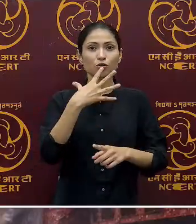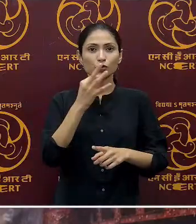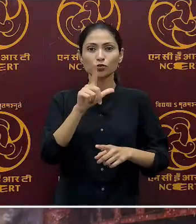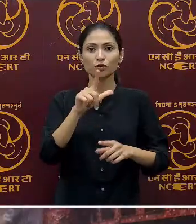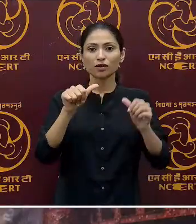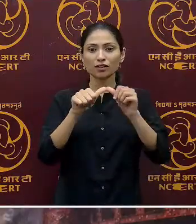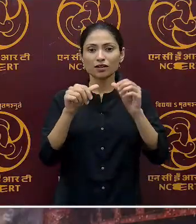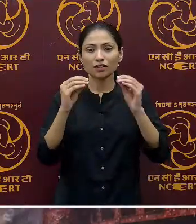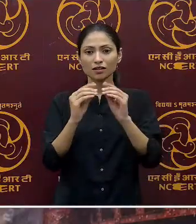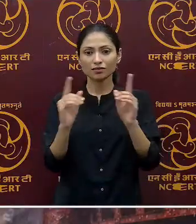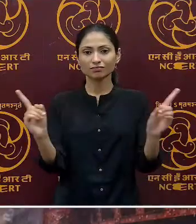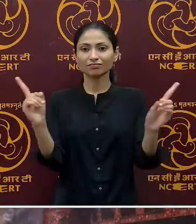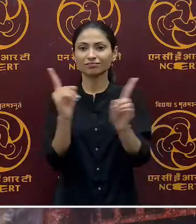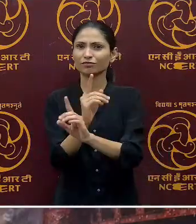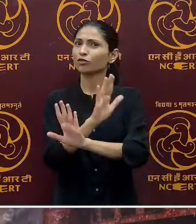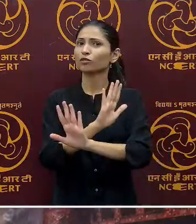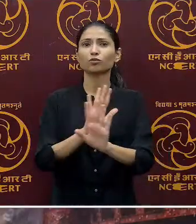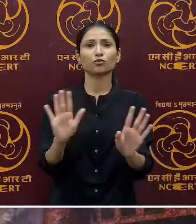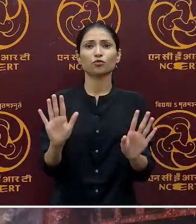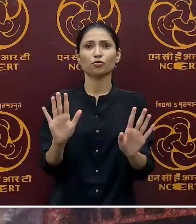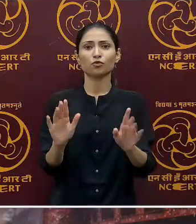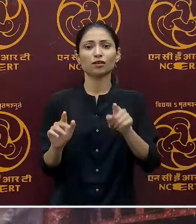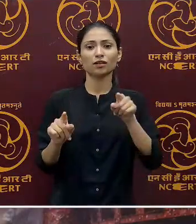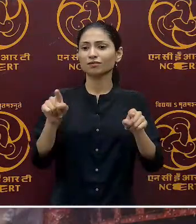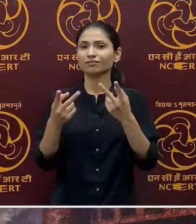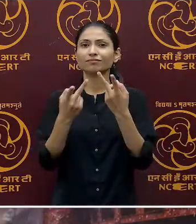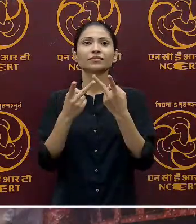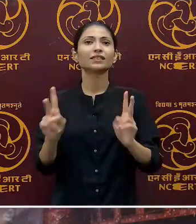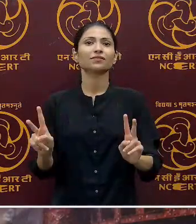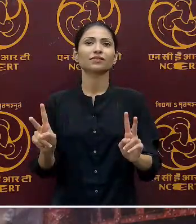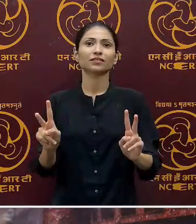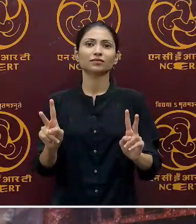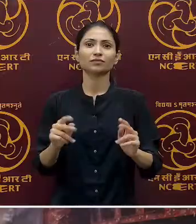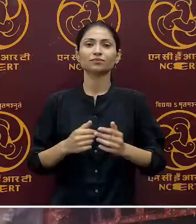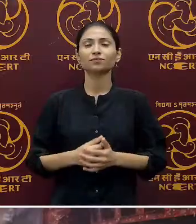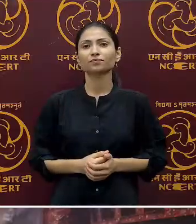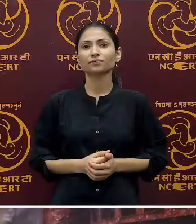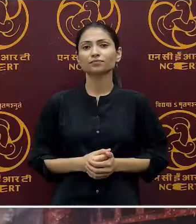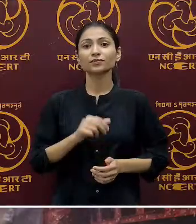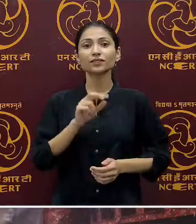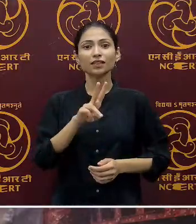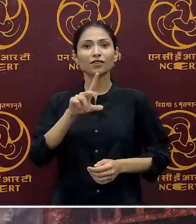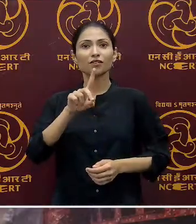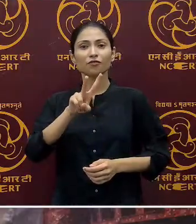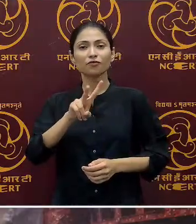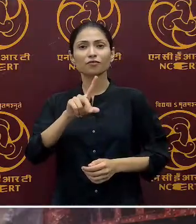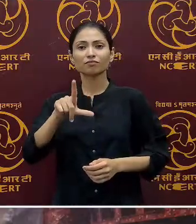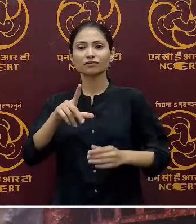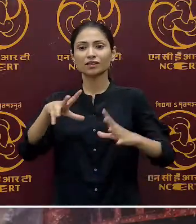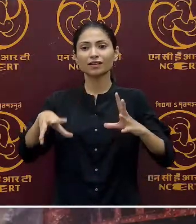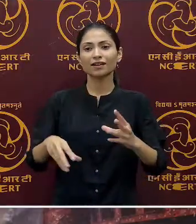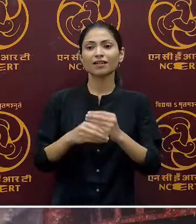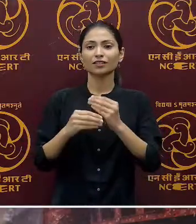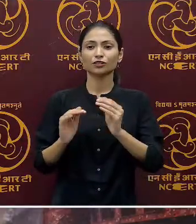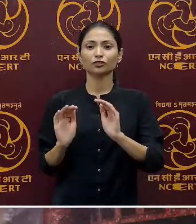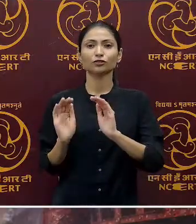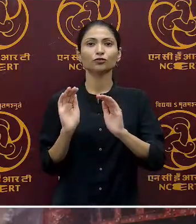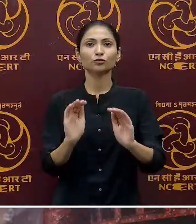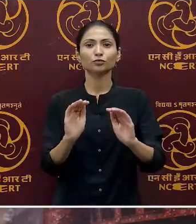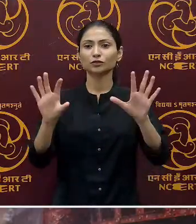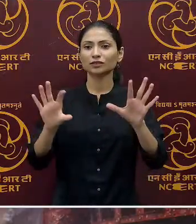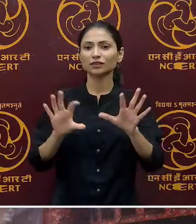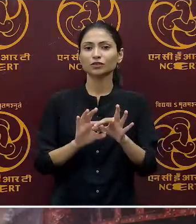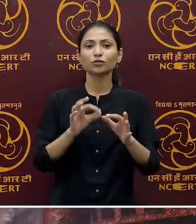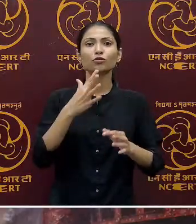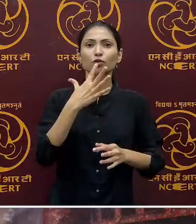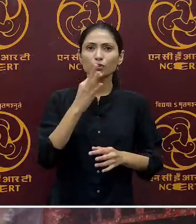laboratories are at one side and virtual labs are at one side. Virtual labs are providing an additional support to the real laboratories. As